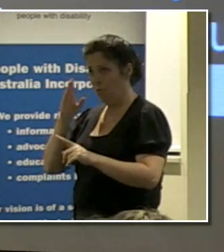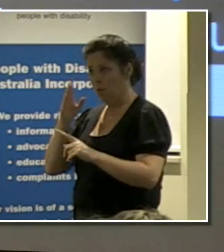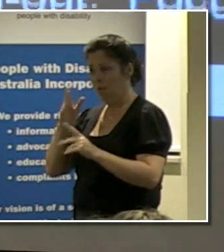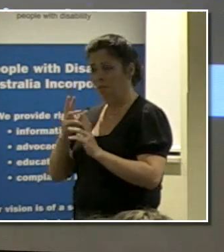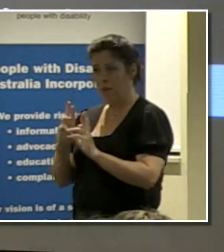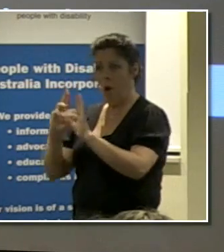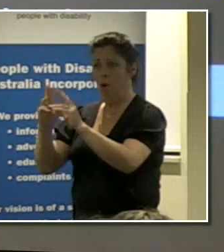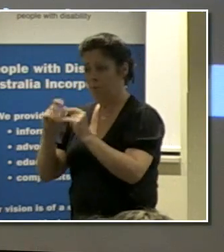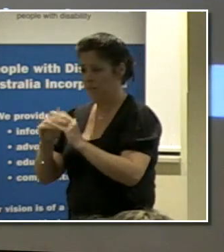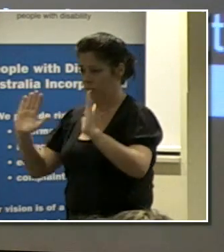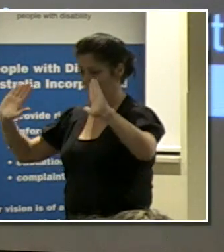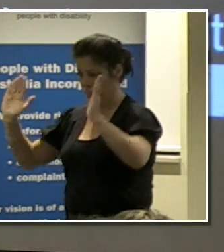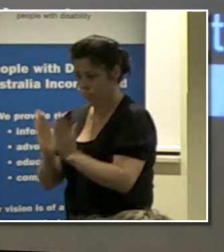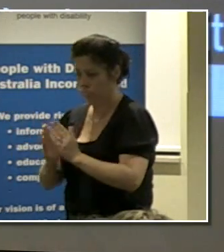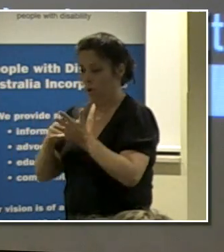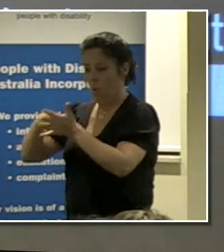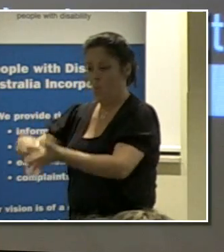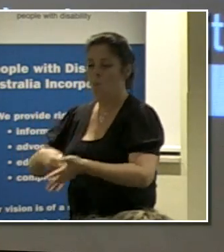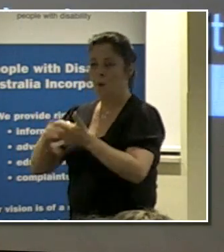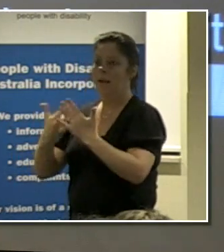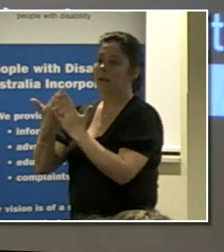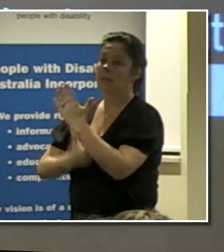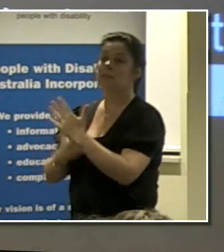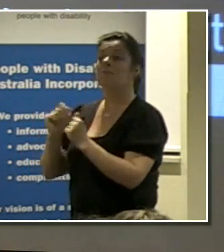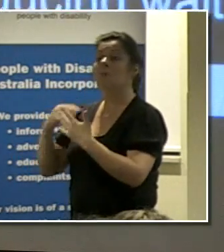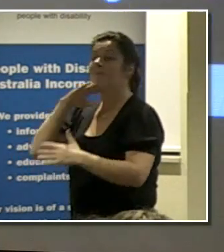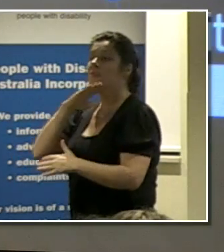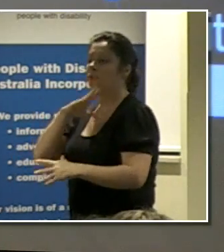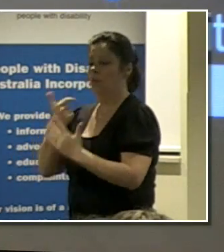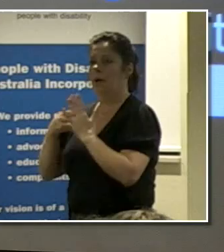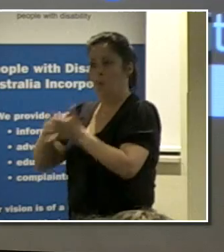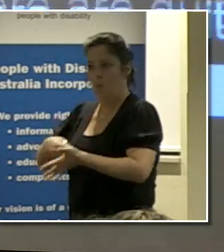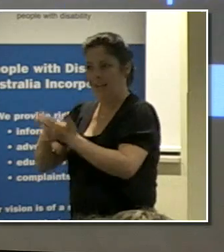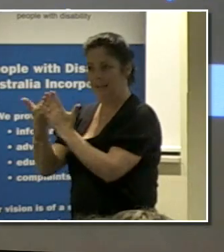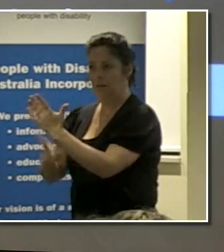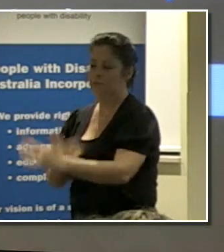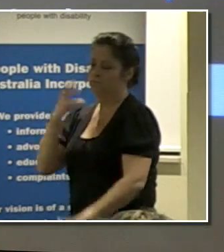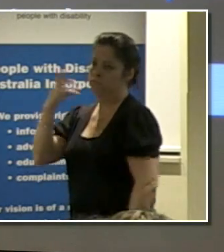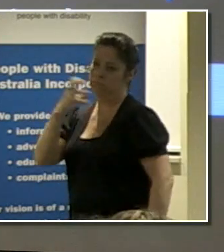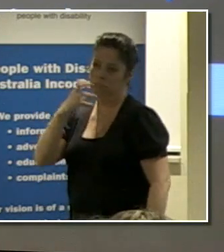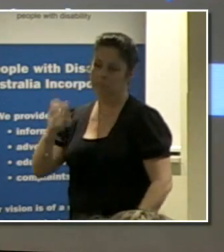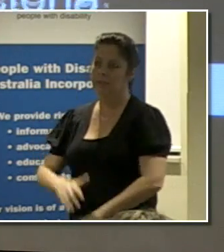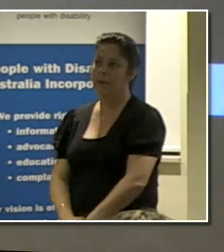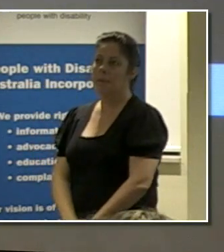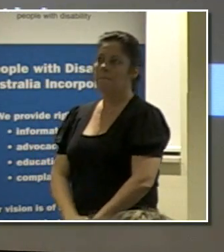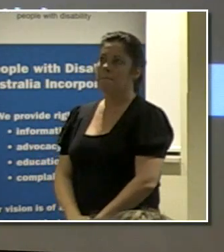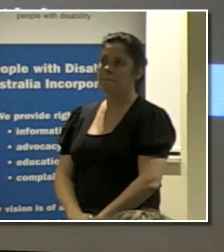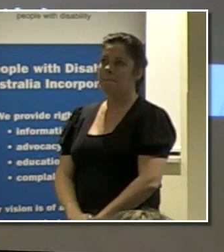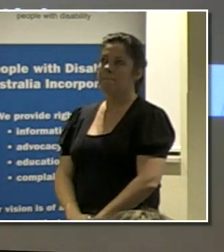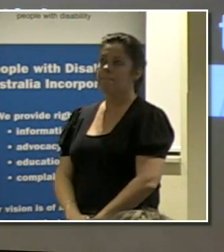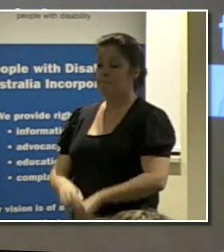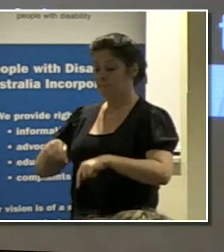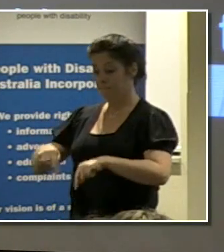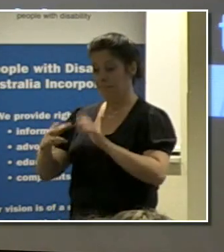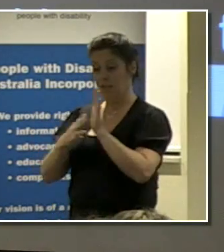lists, of which there are quite a few in Victoria. At this stage, there are no other states that